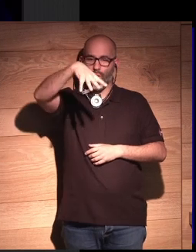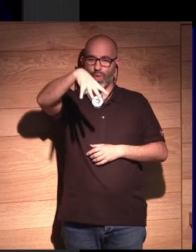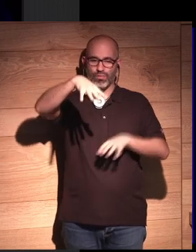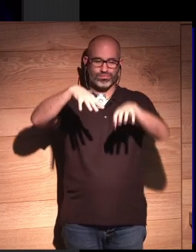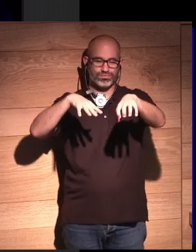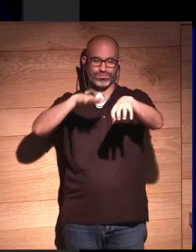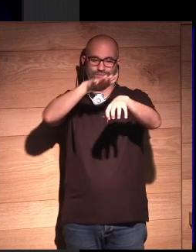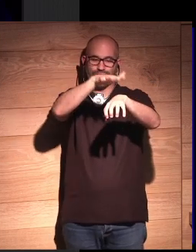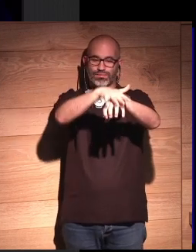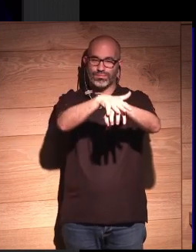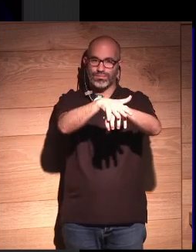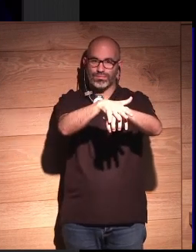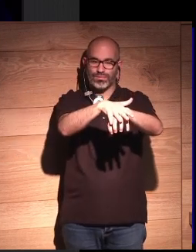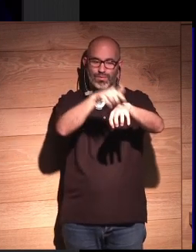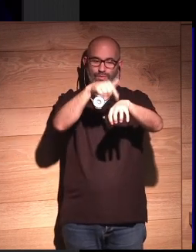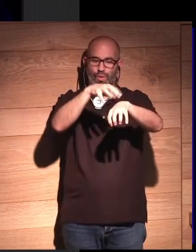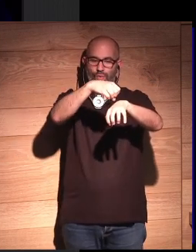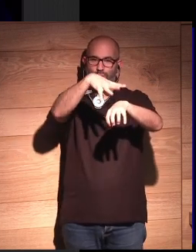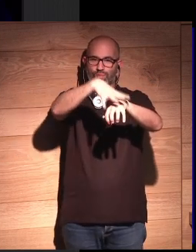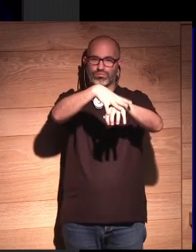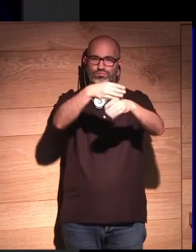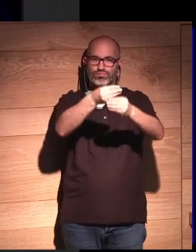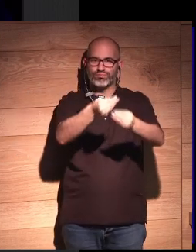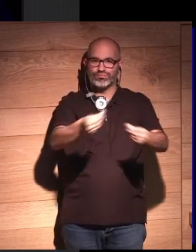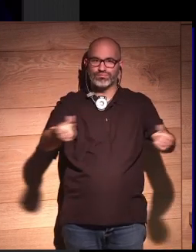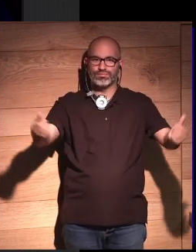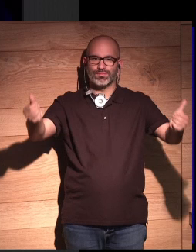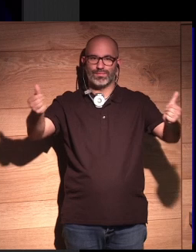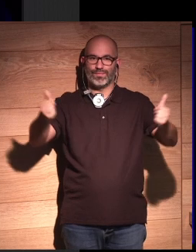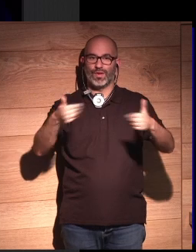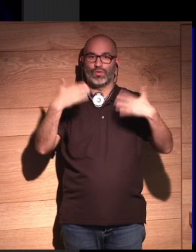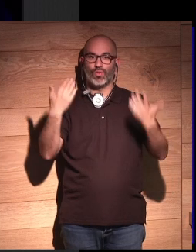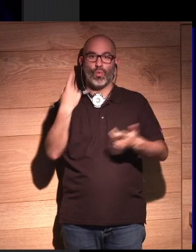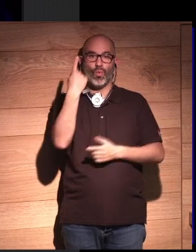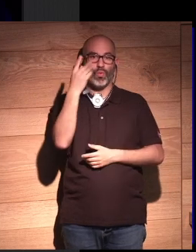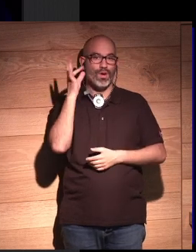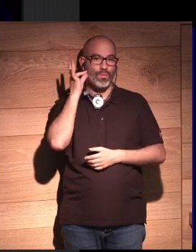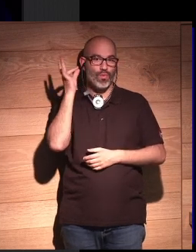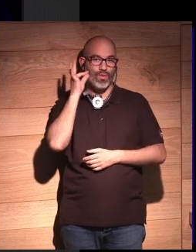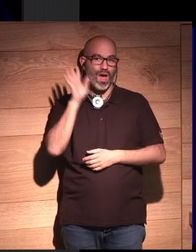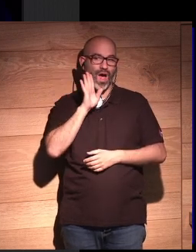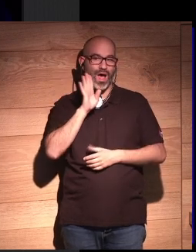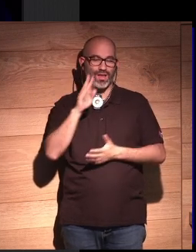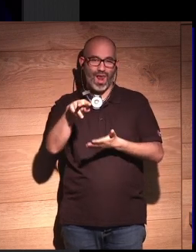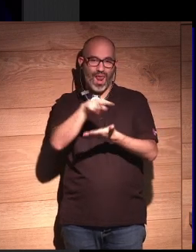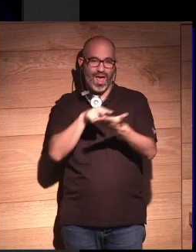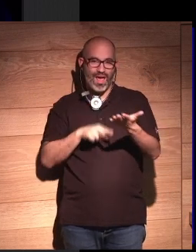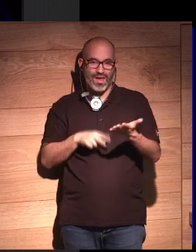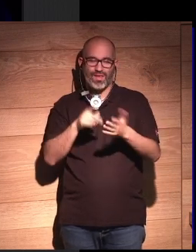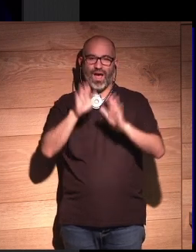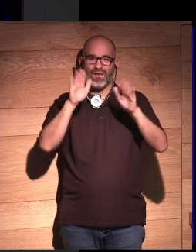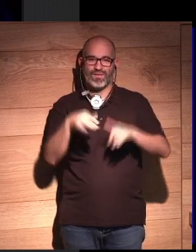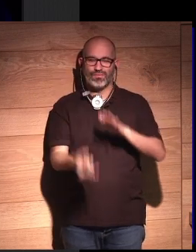light disappeared, and a woman, one of the women that you had just read about, would emerge from the darkness and put her